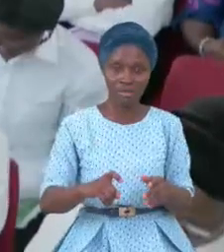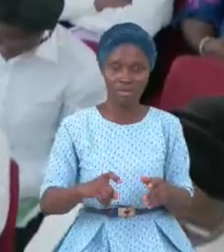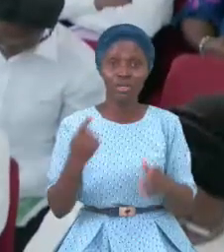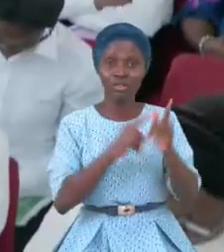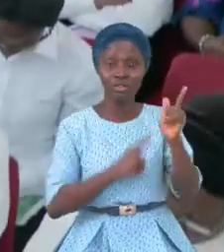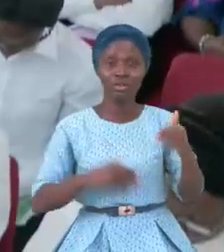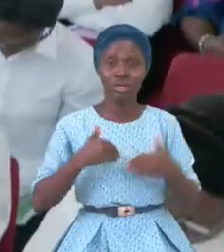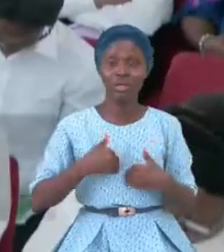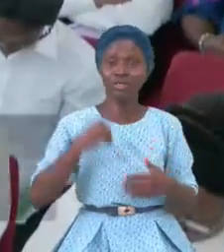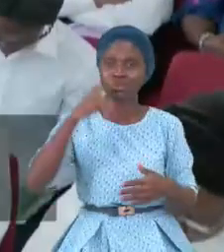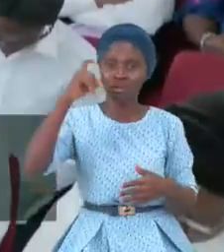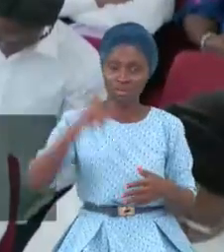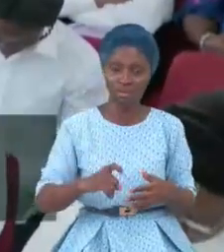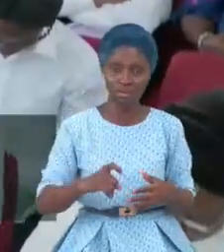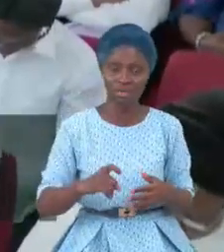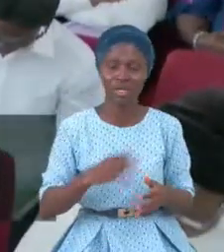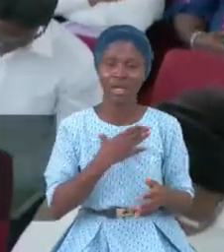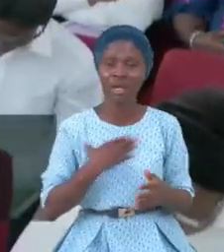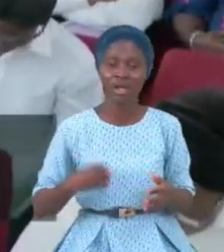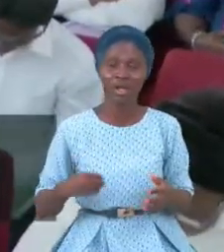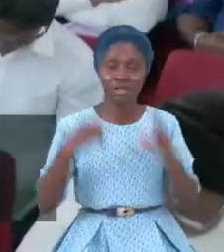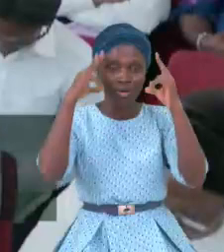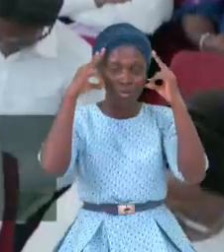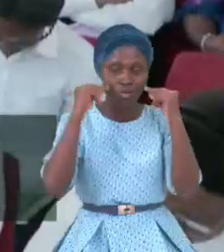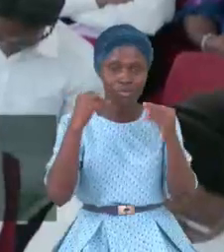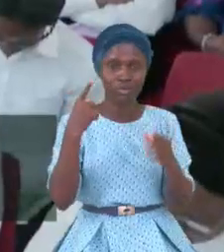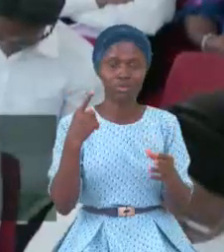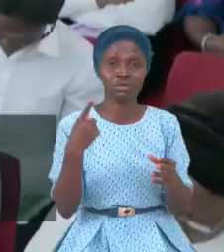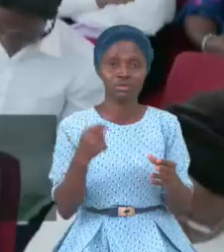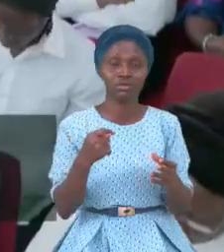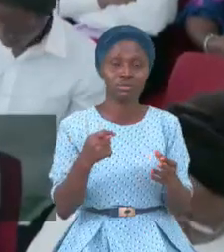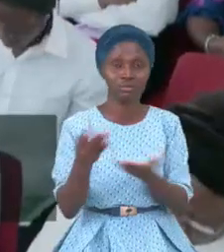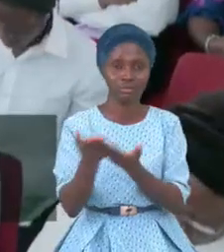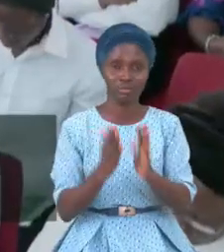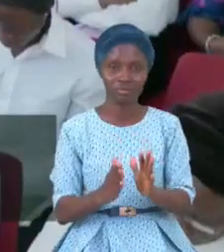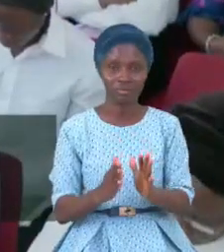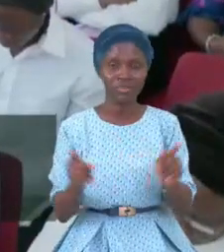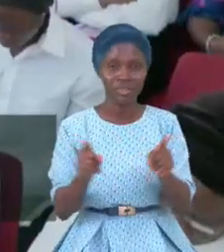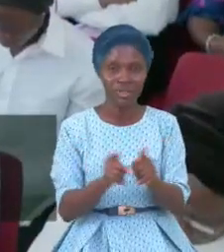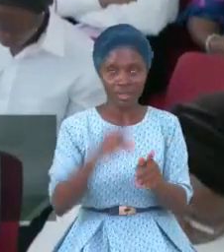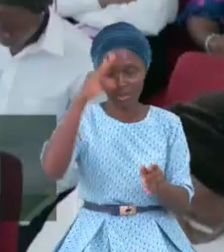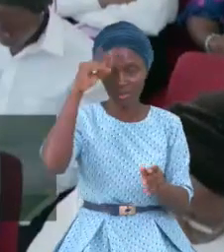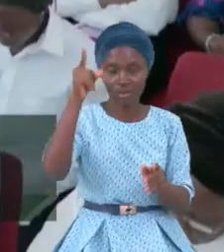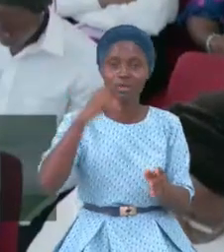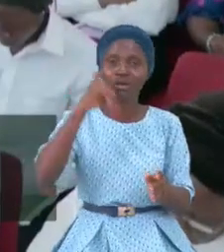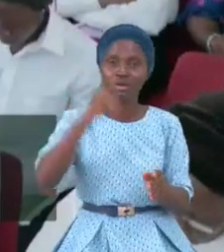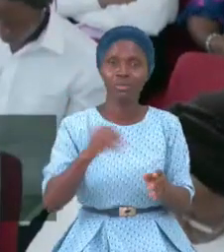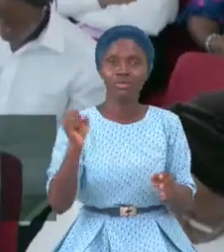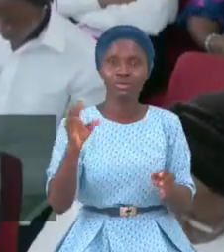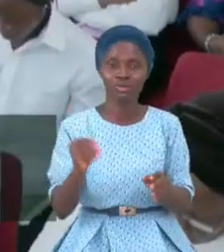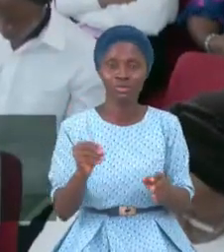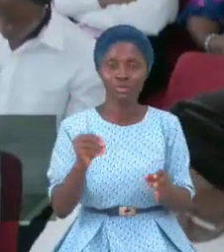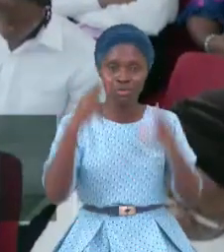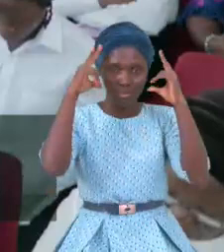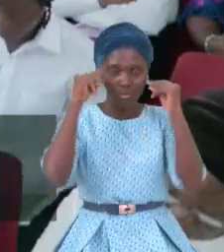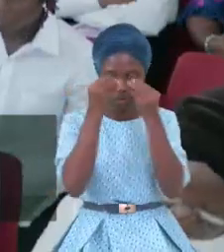commanded, and Moses, his servant, as he commanded, so did Moses, and then it say he commanded